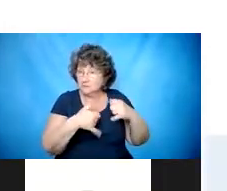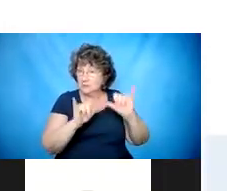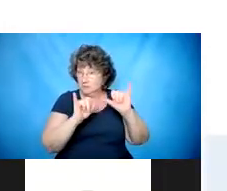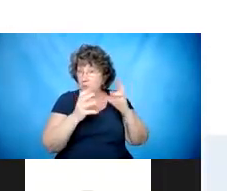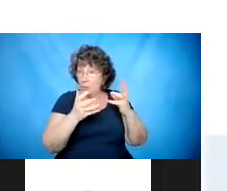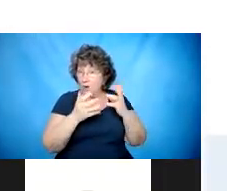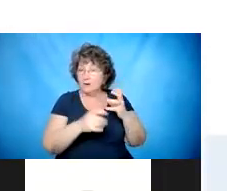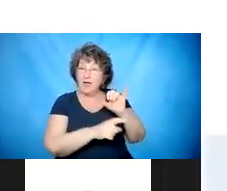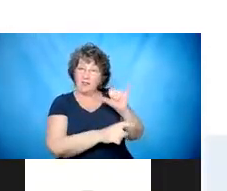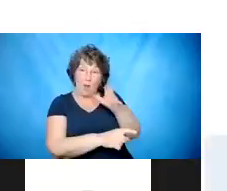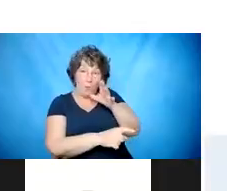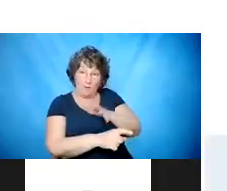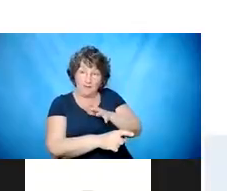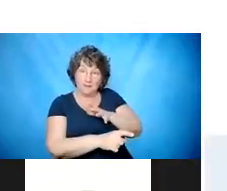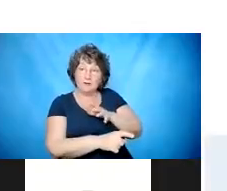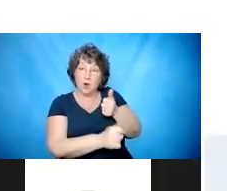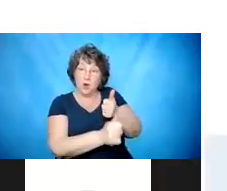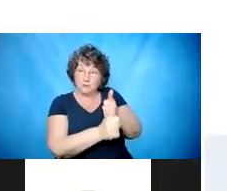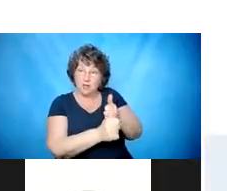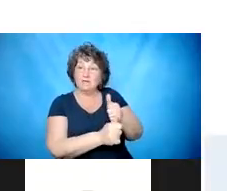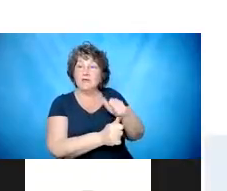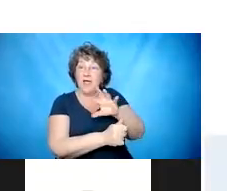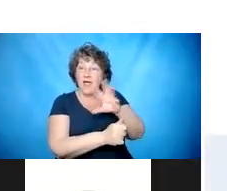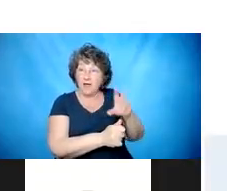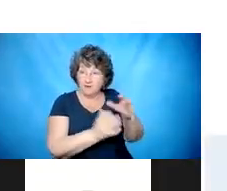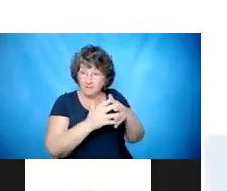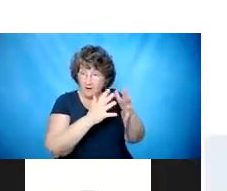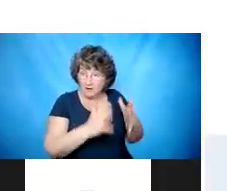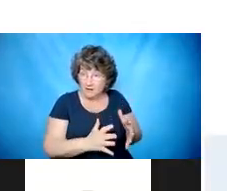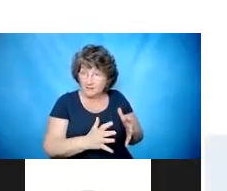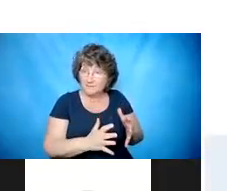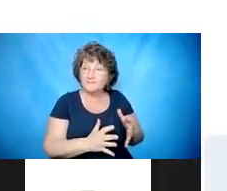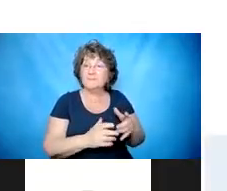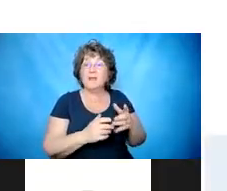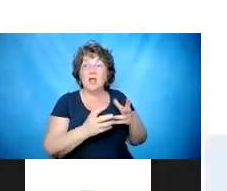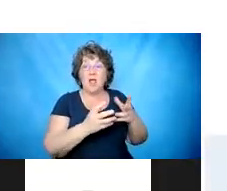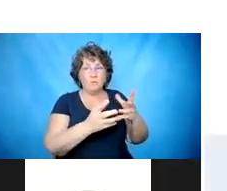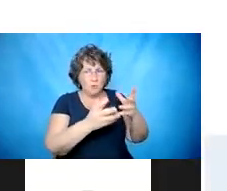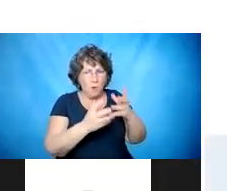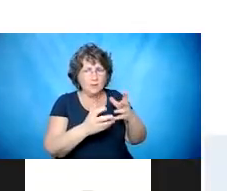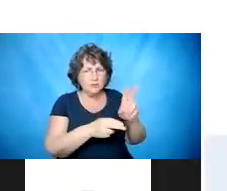because when I was asking about how to spend her funds, I asked her, when was the last time you got your hair done?